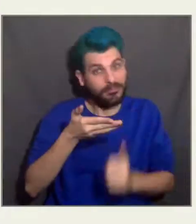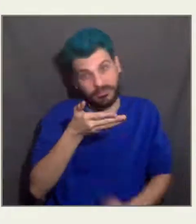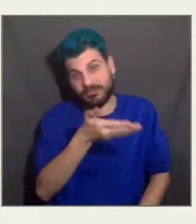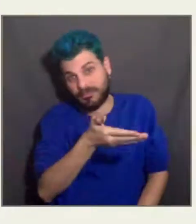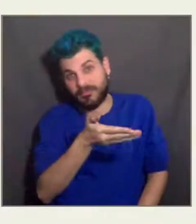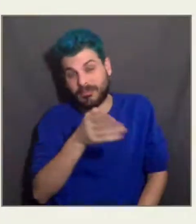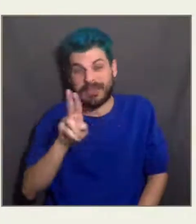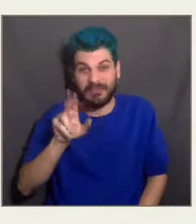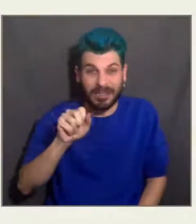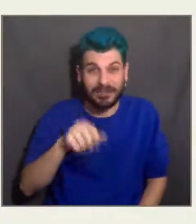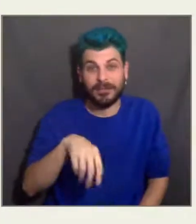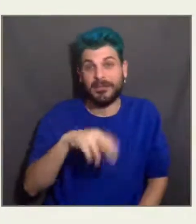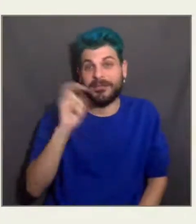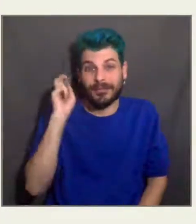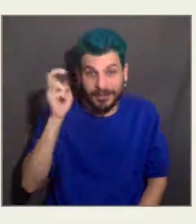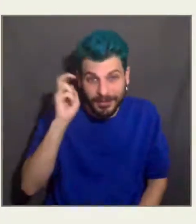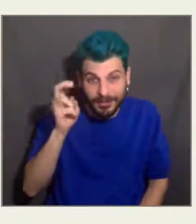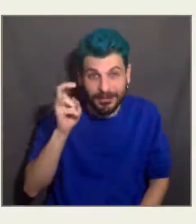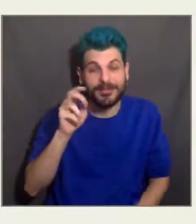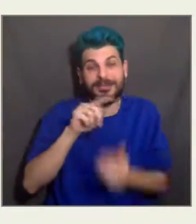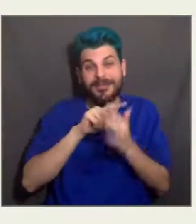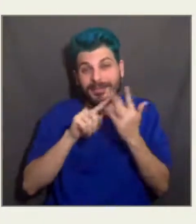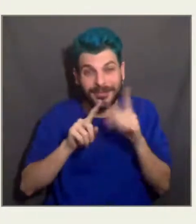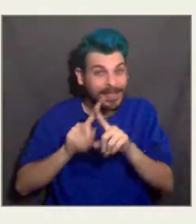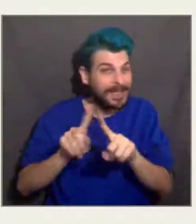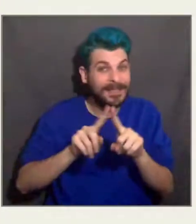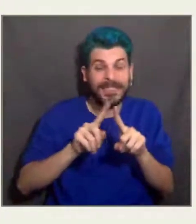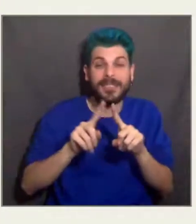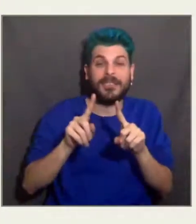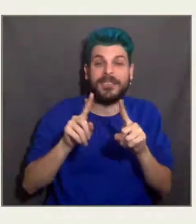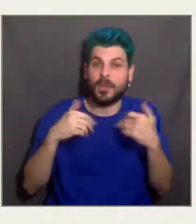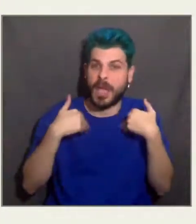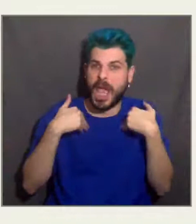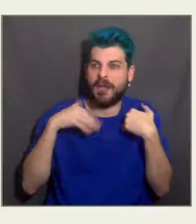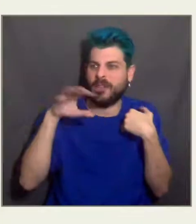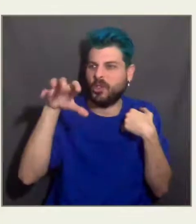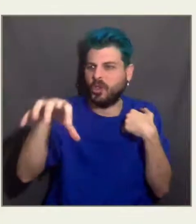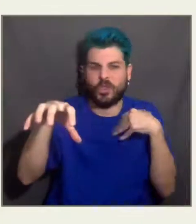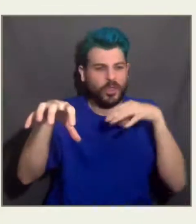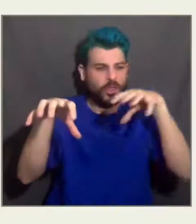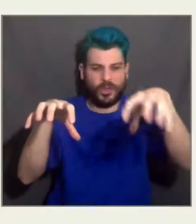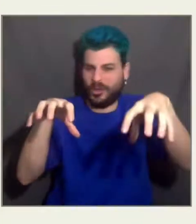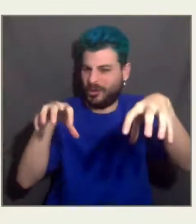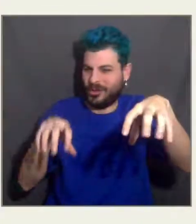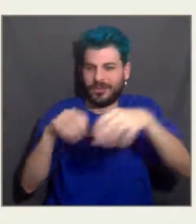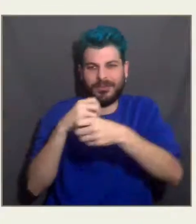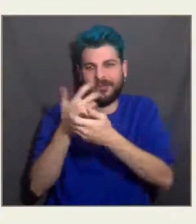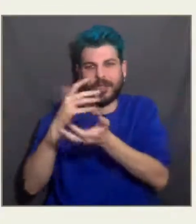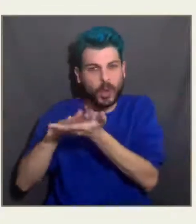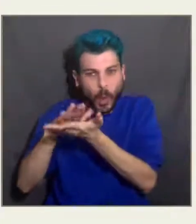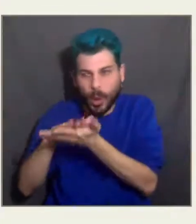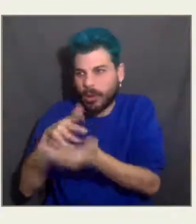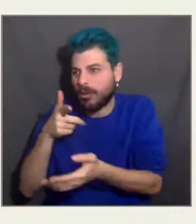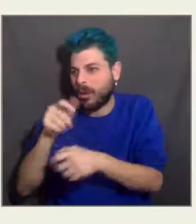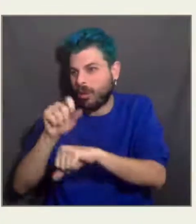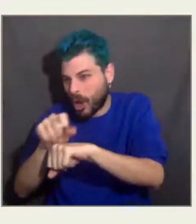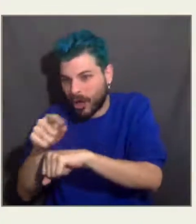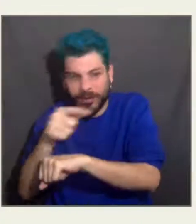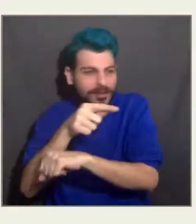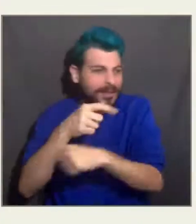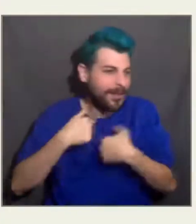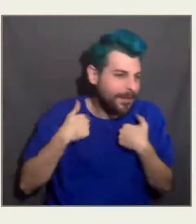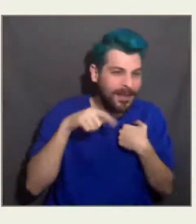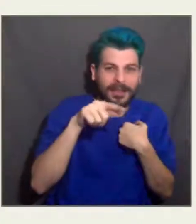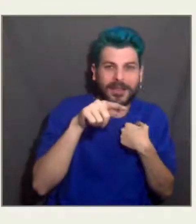in corridors so that people have access to that safe and affordable transportation. TriMet has looked at its portfolio